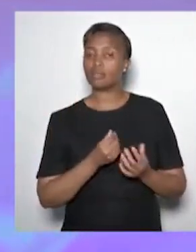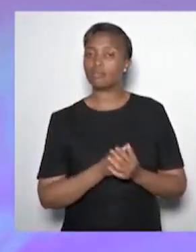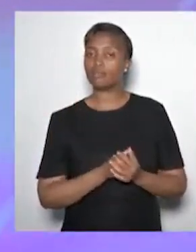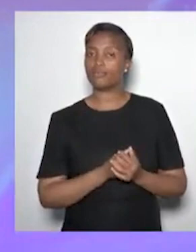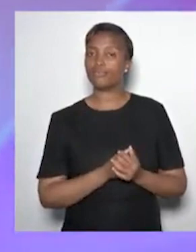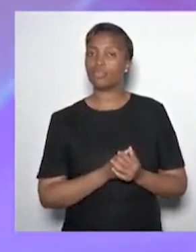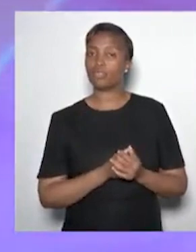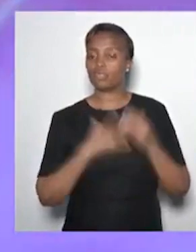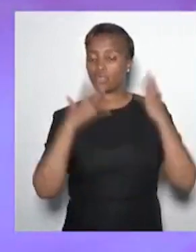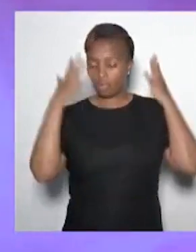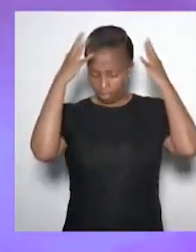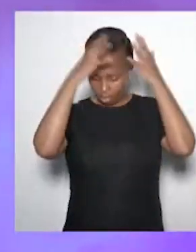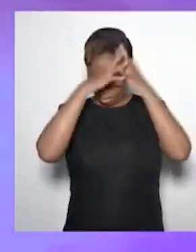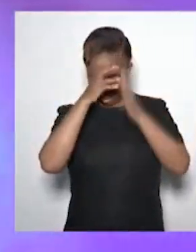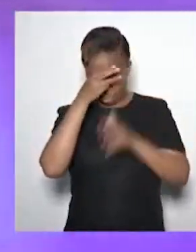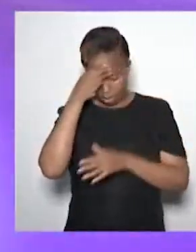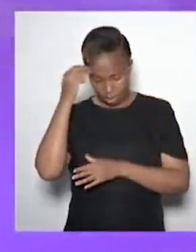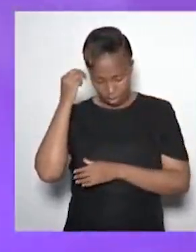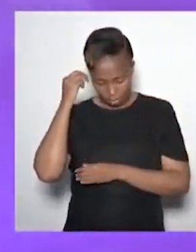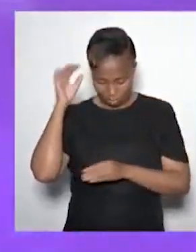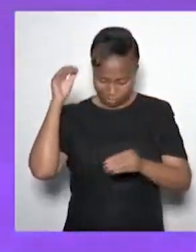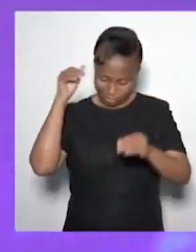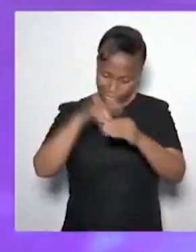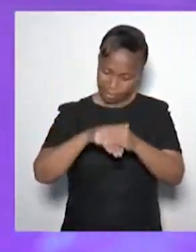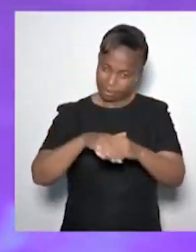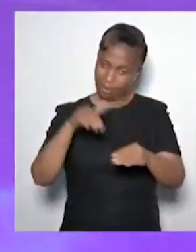Bishop Musa, it will involve